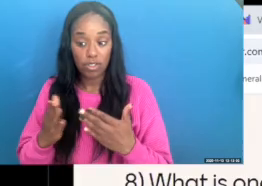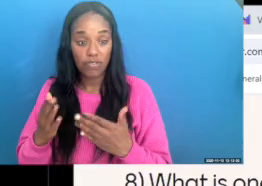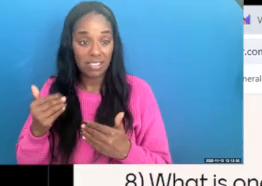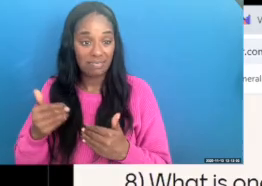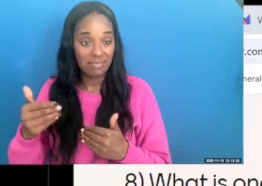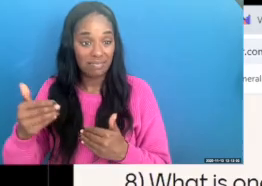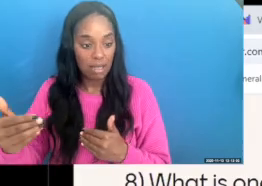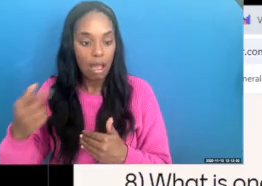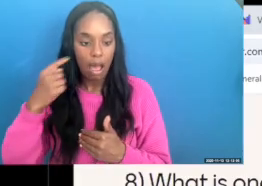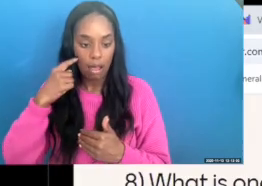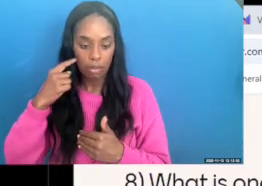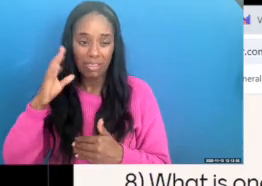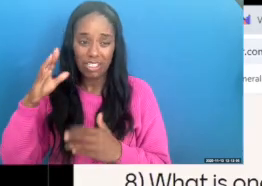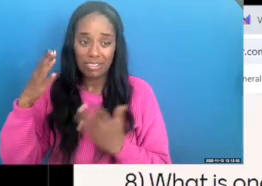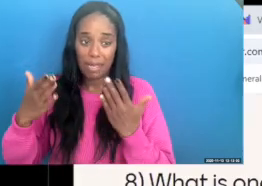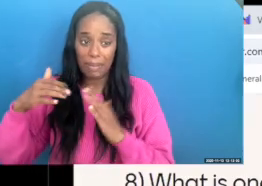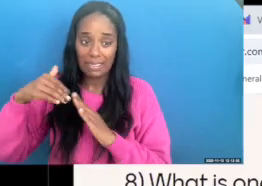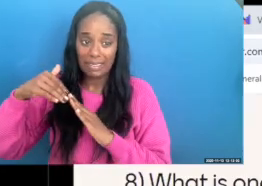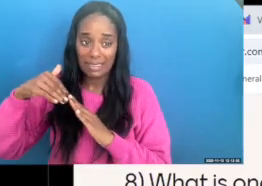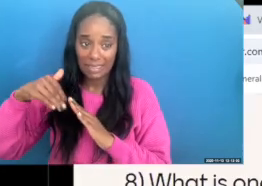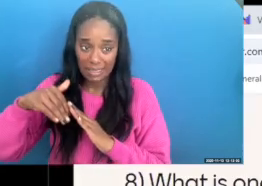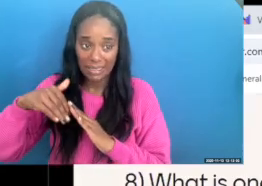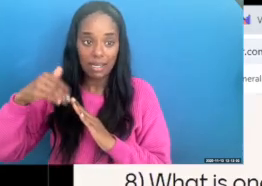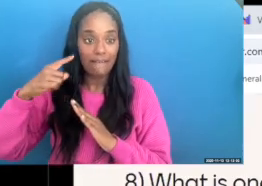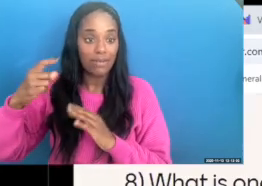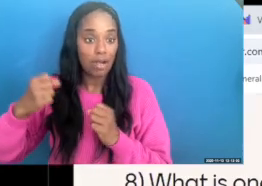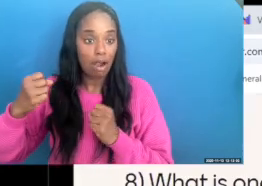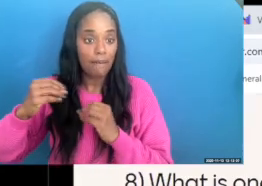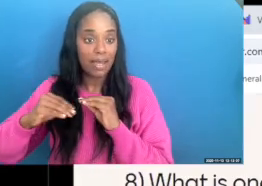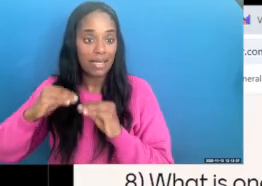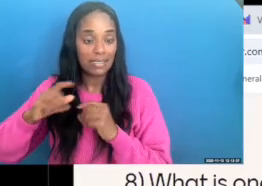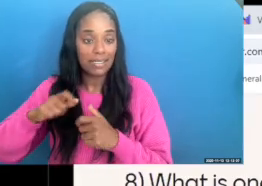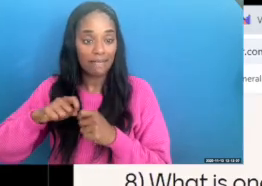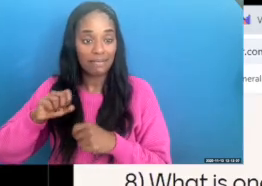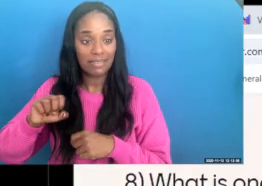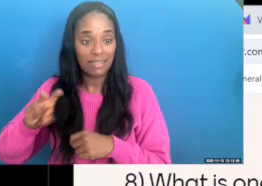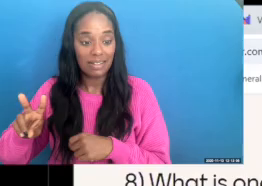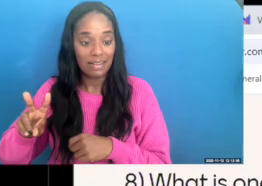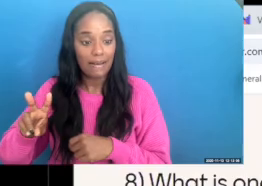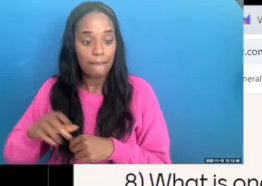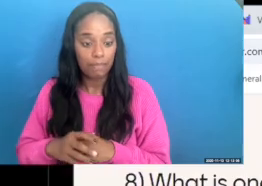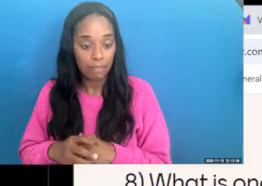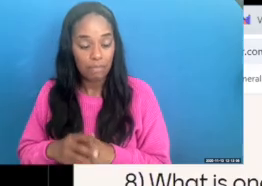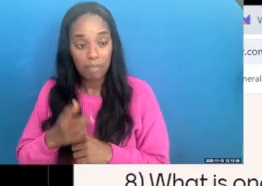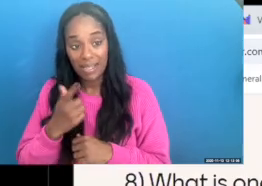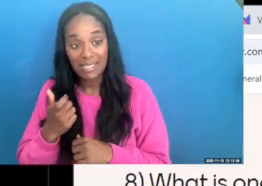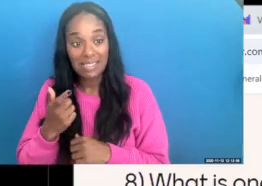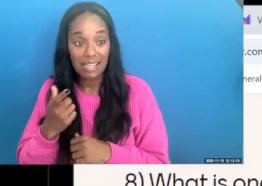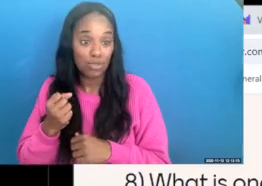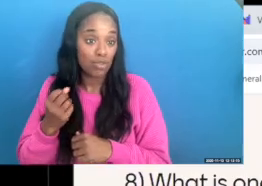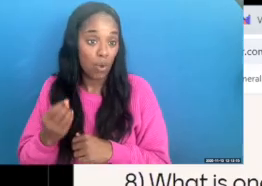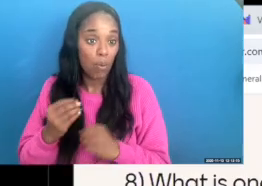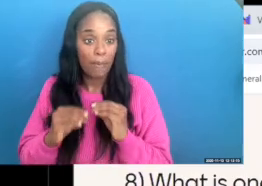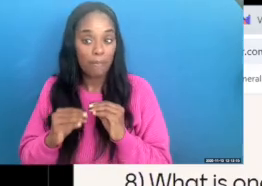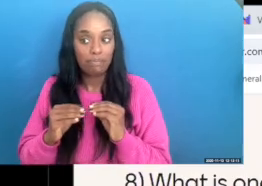things like alignment and brakes and other maintenance issues. But EVs don't go in for service nearly as often. And I think there's a pending